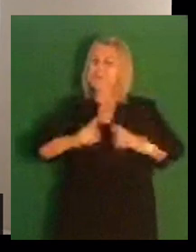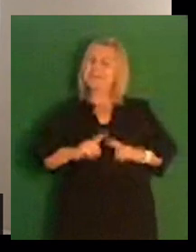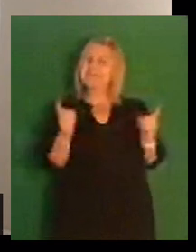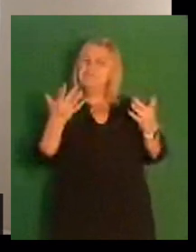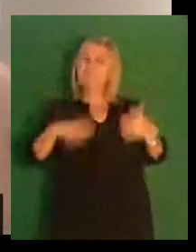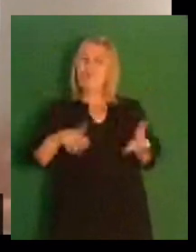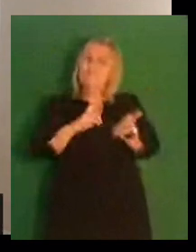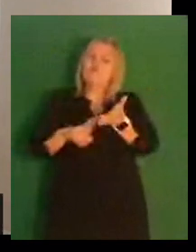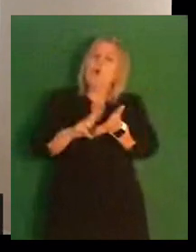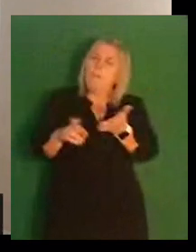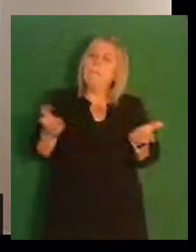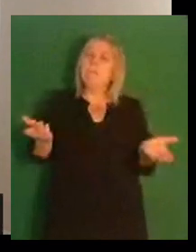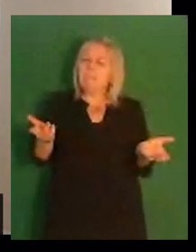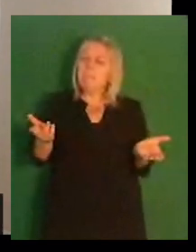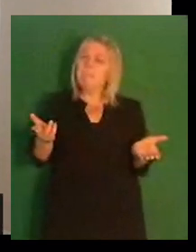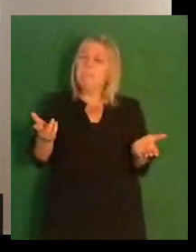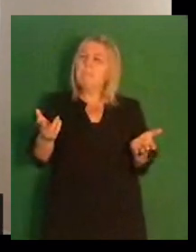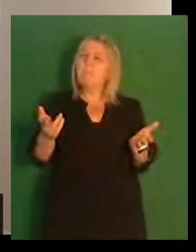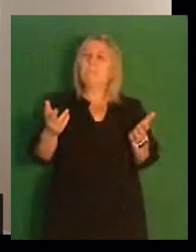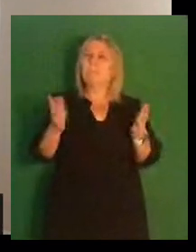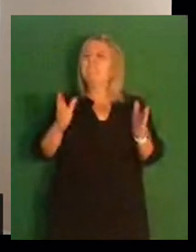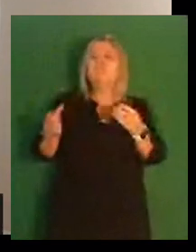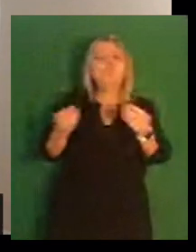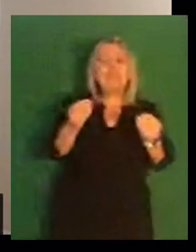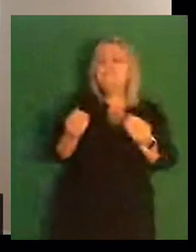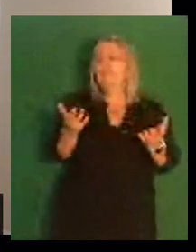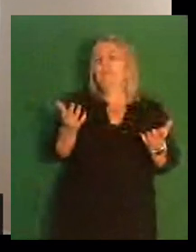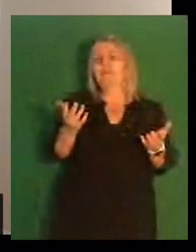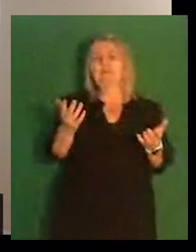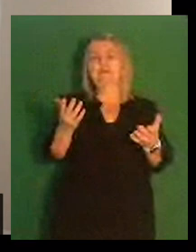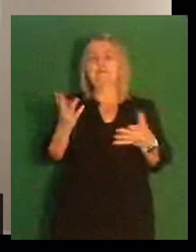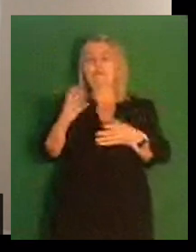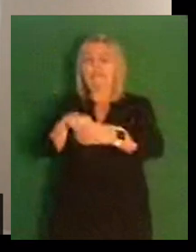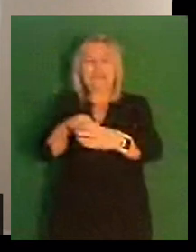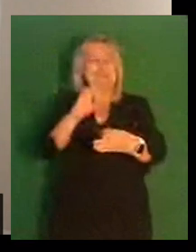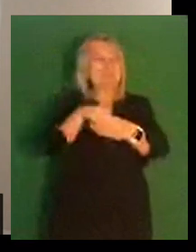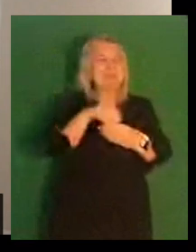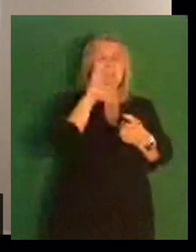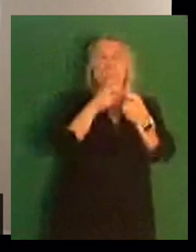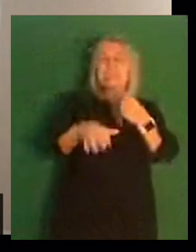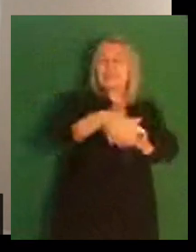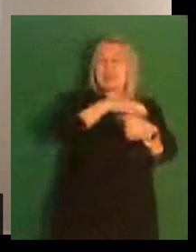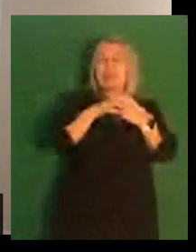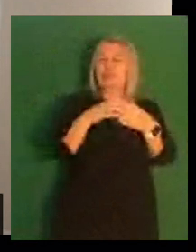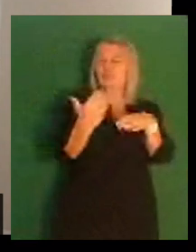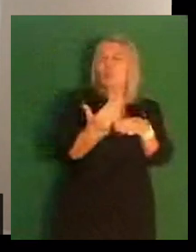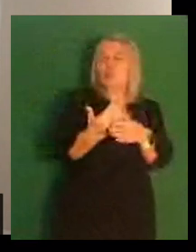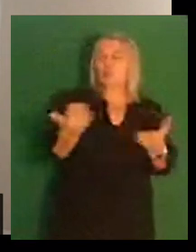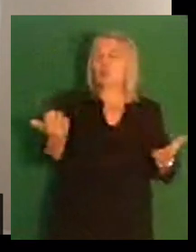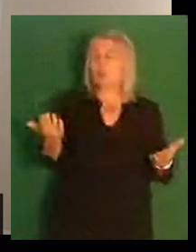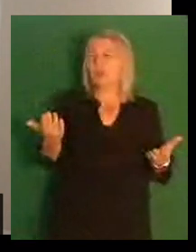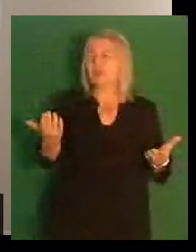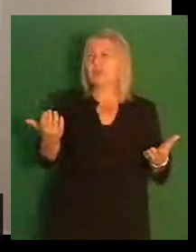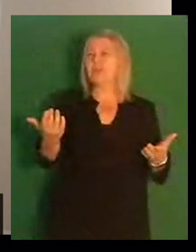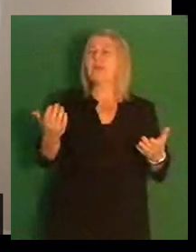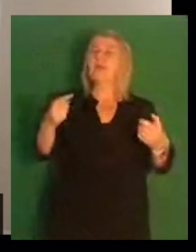be slender or flexible. And so pivoting to the pandemic was in many